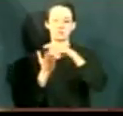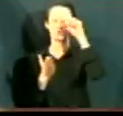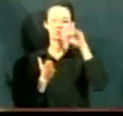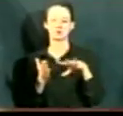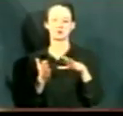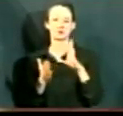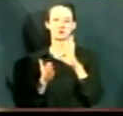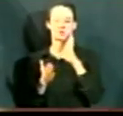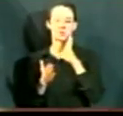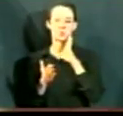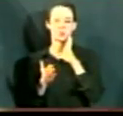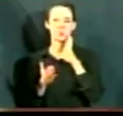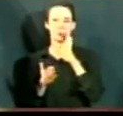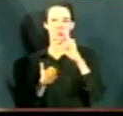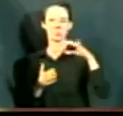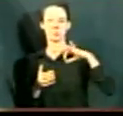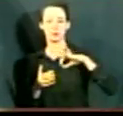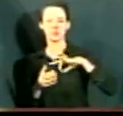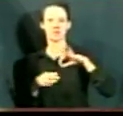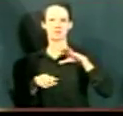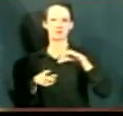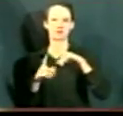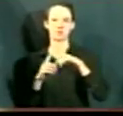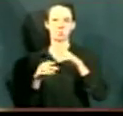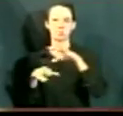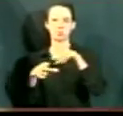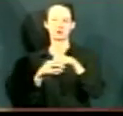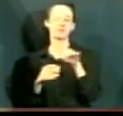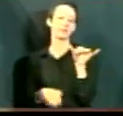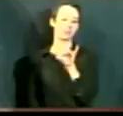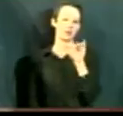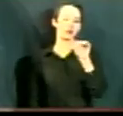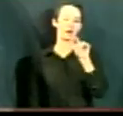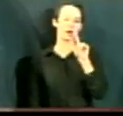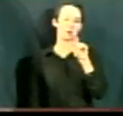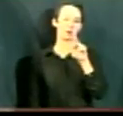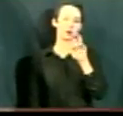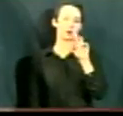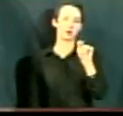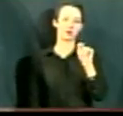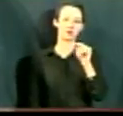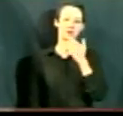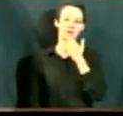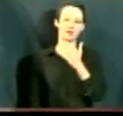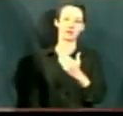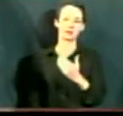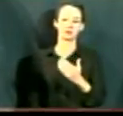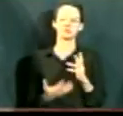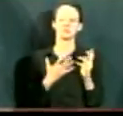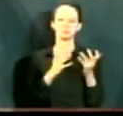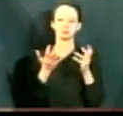will benefit the most from inclusion, such as Albert. Thank you. Thank you.